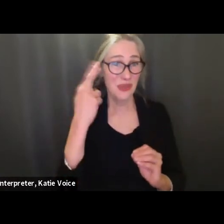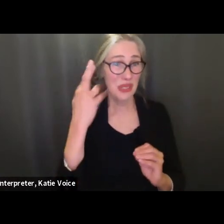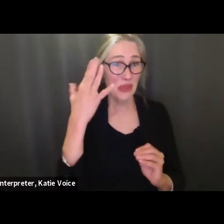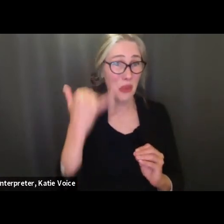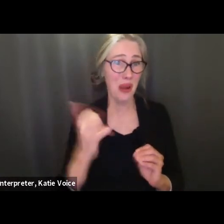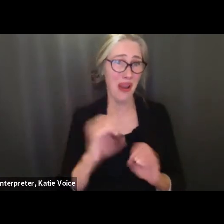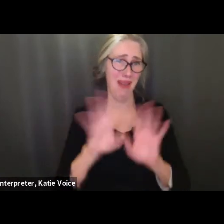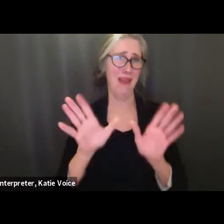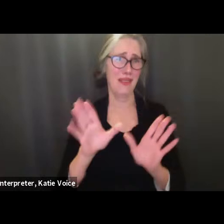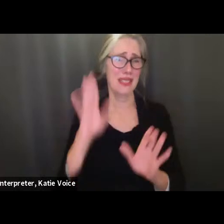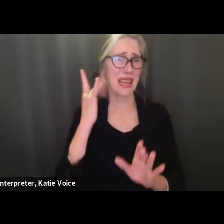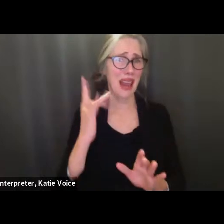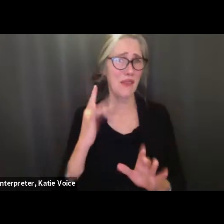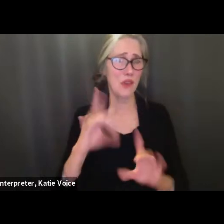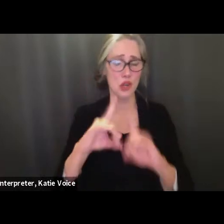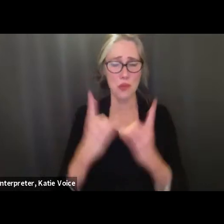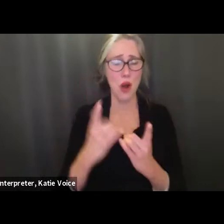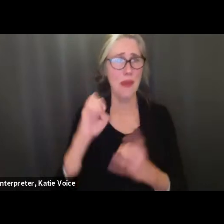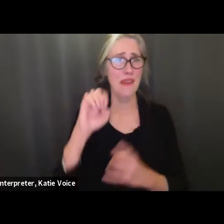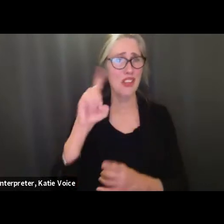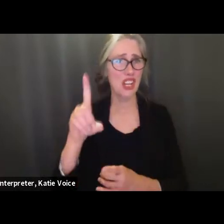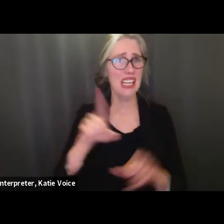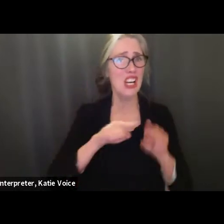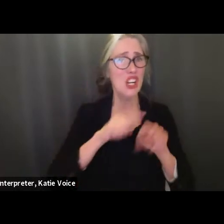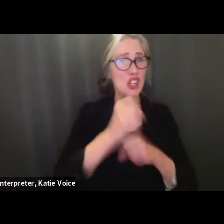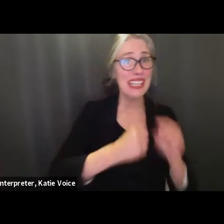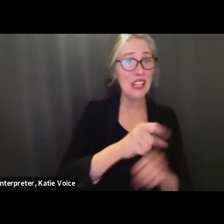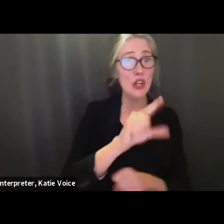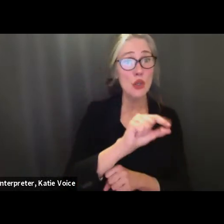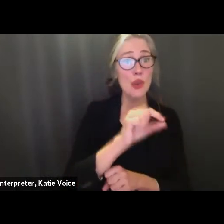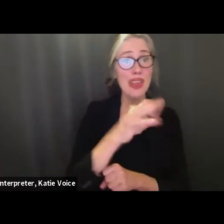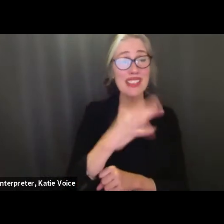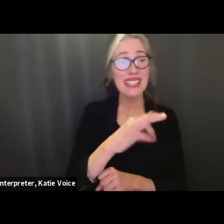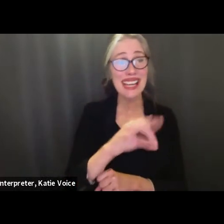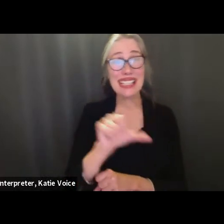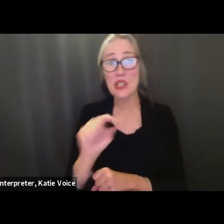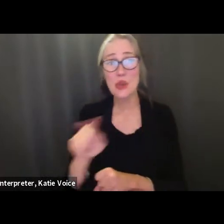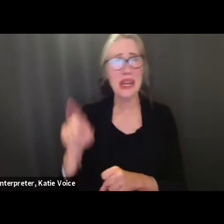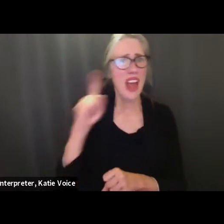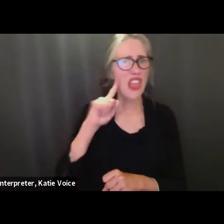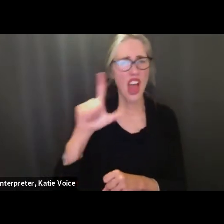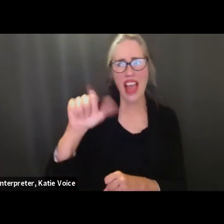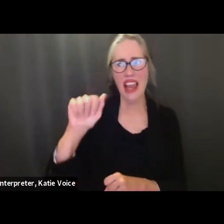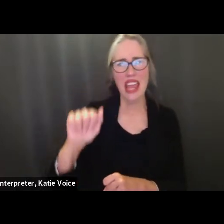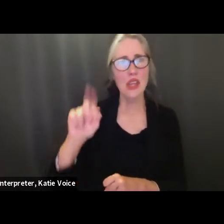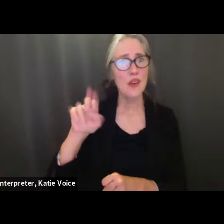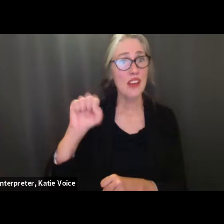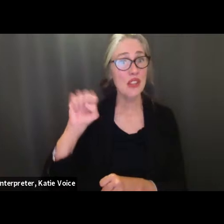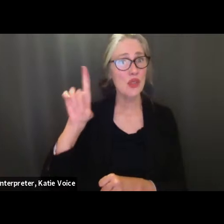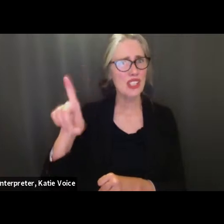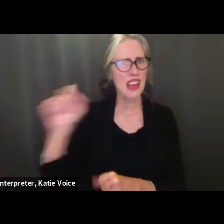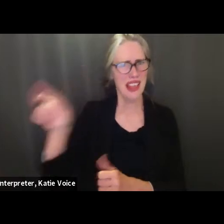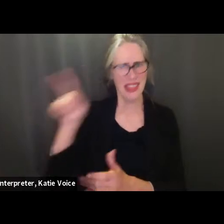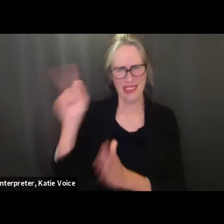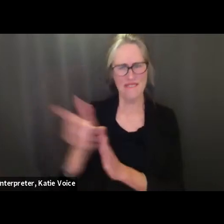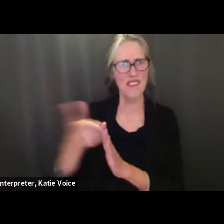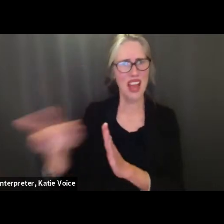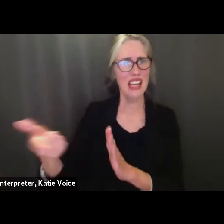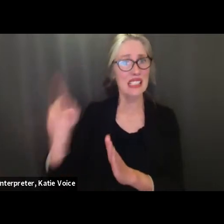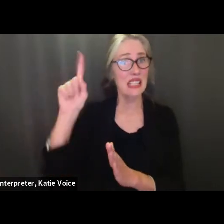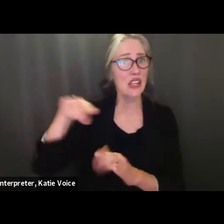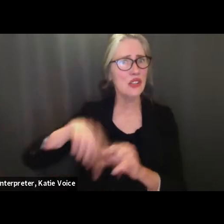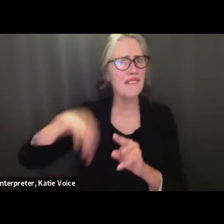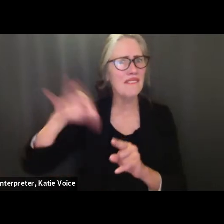of Education in 2019 and 20 found LA Unified School District in violation, unable to find $2 billion